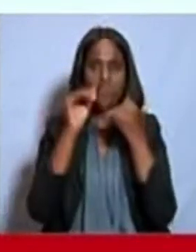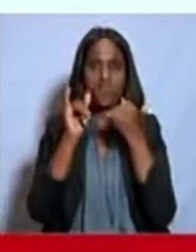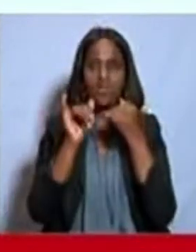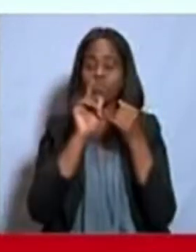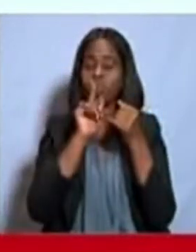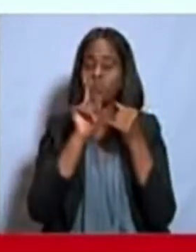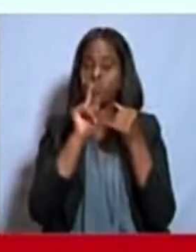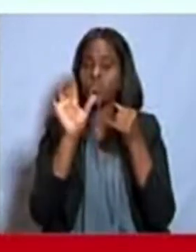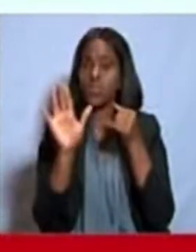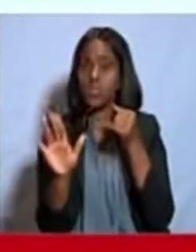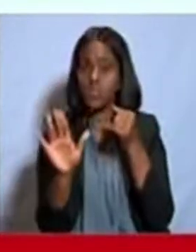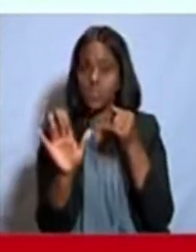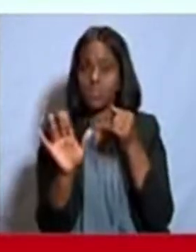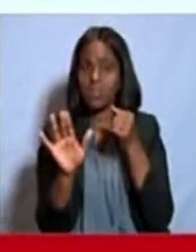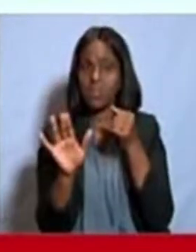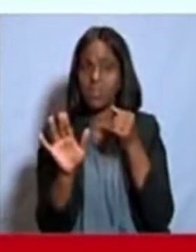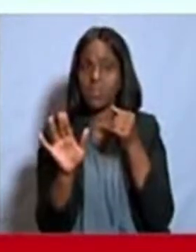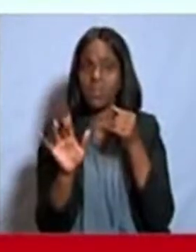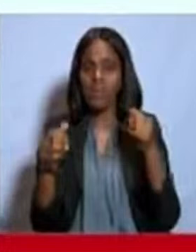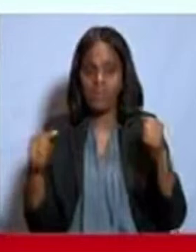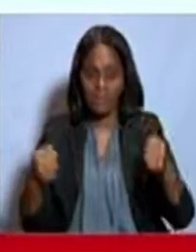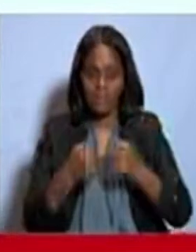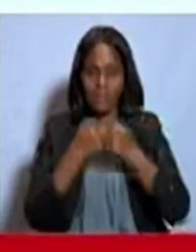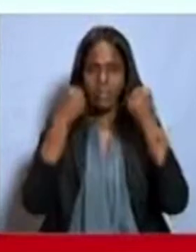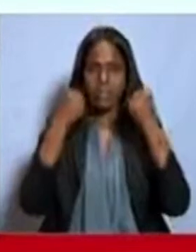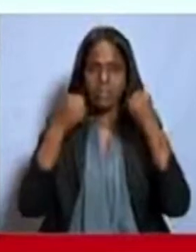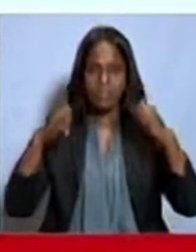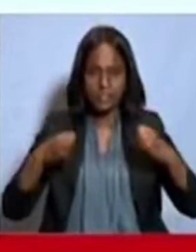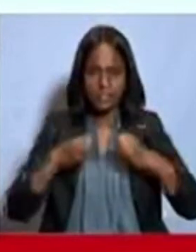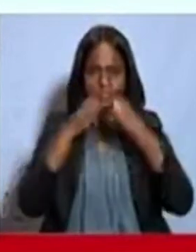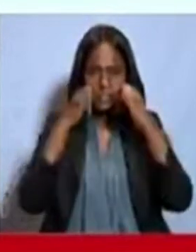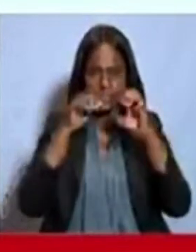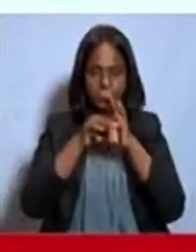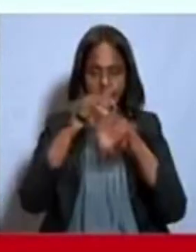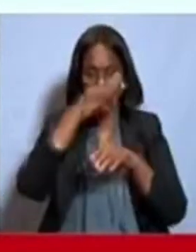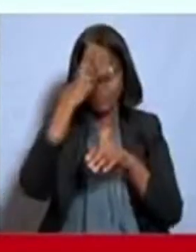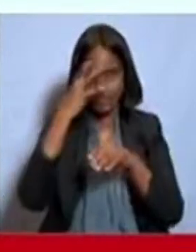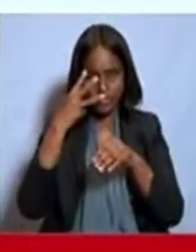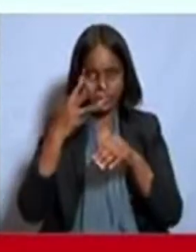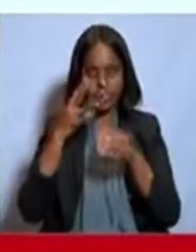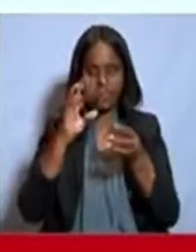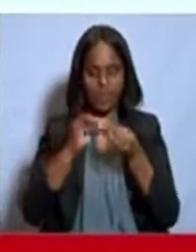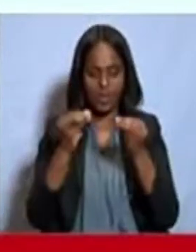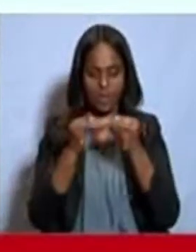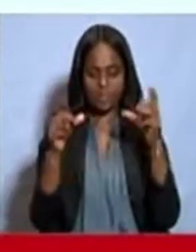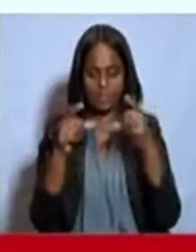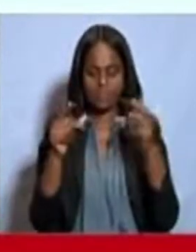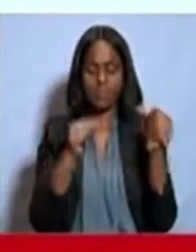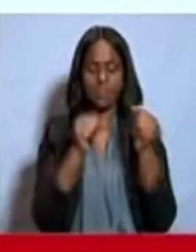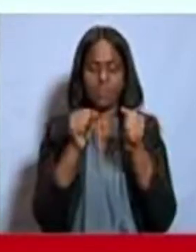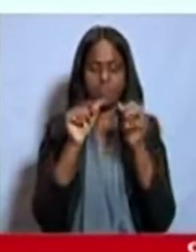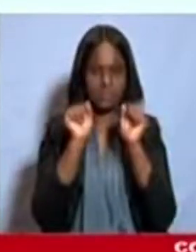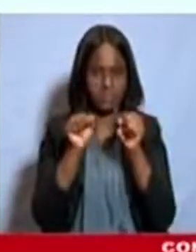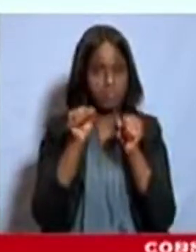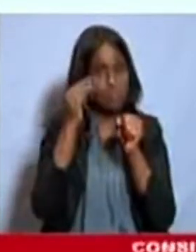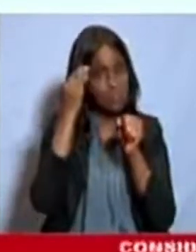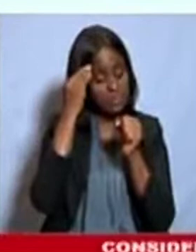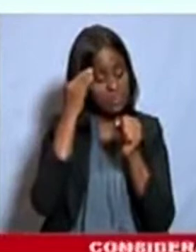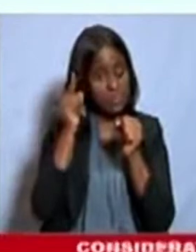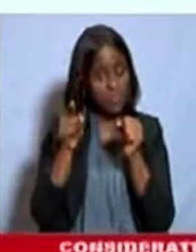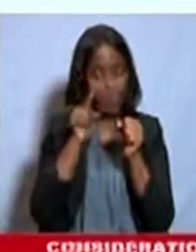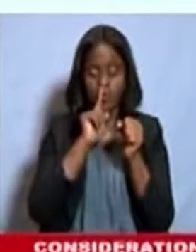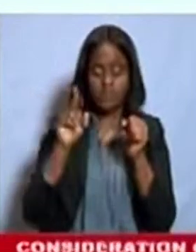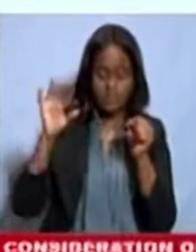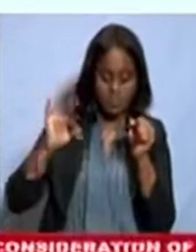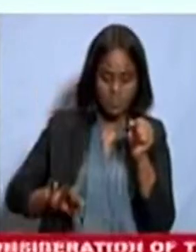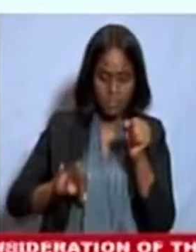existence of collusion in the national registration card system. However, you may wish to note that the